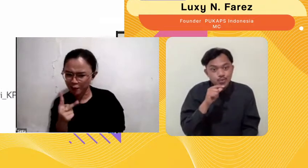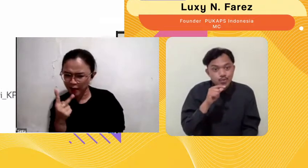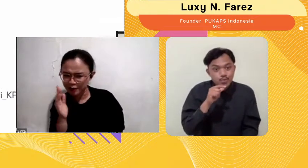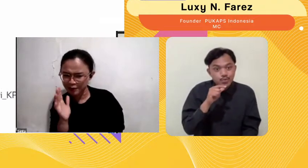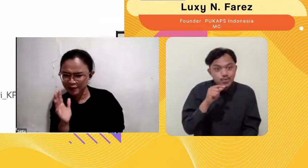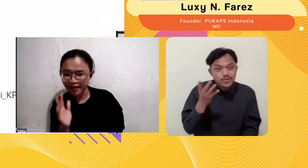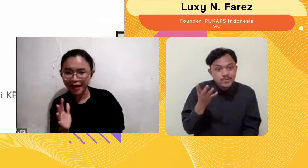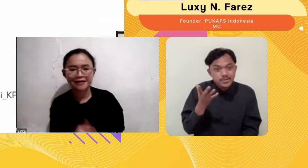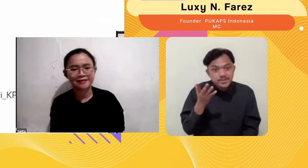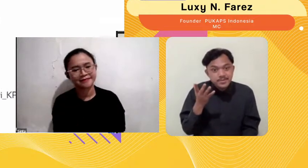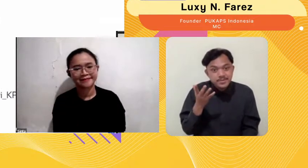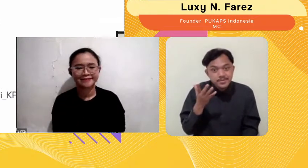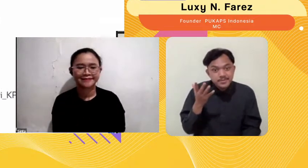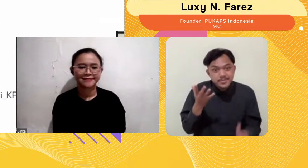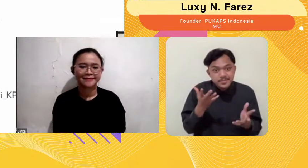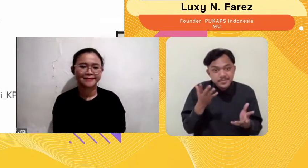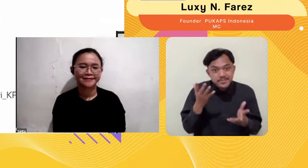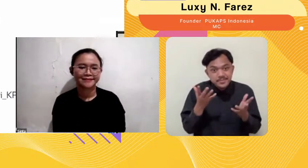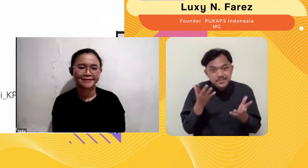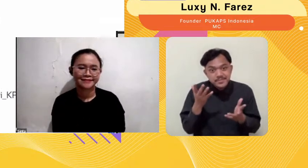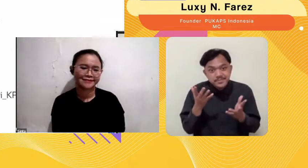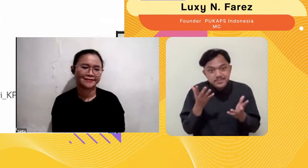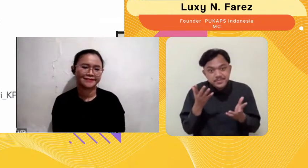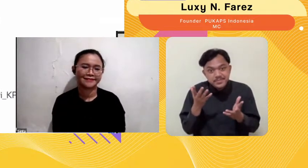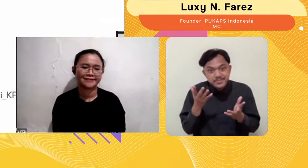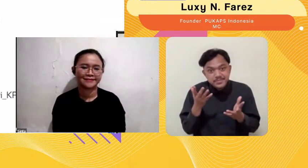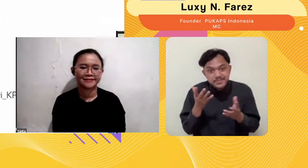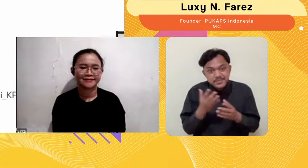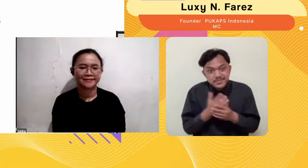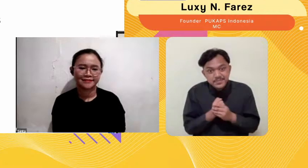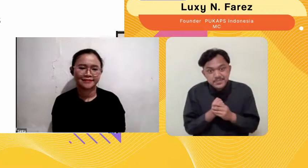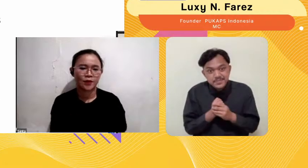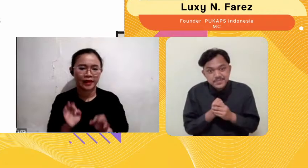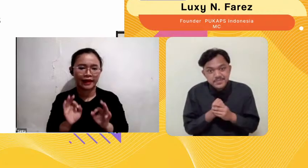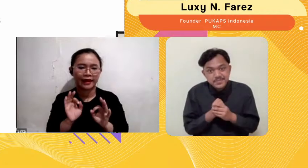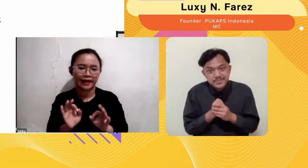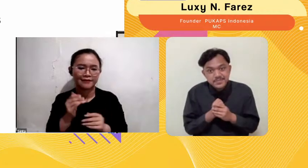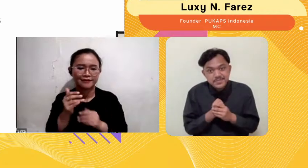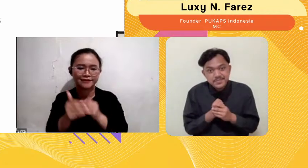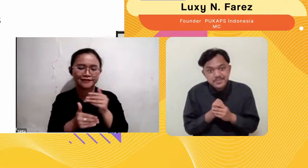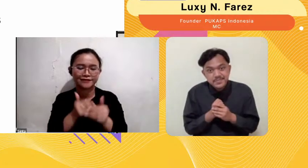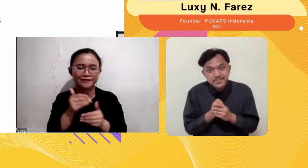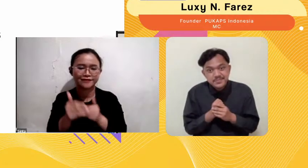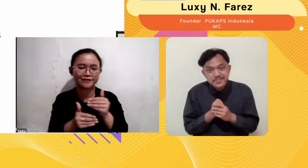Okay, it's move up. Okay, it's moved now.